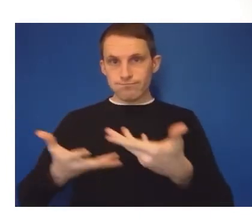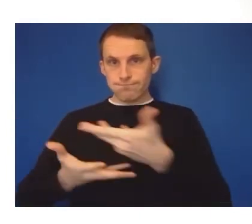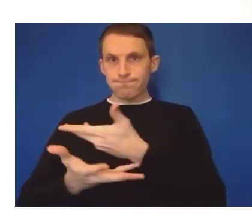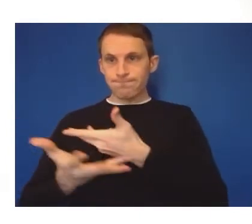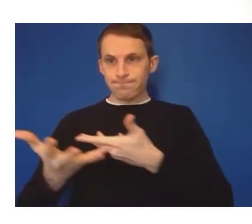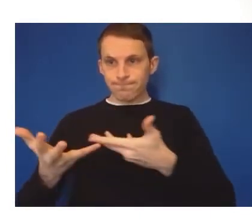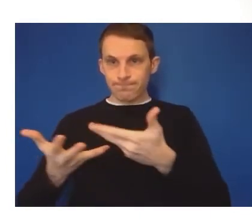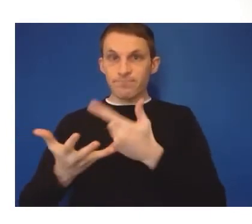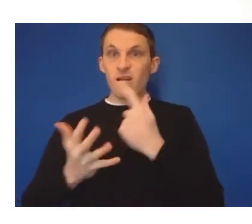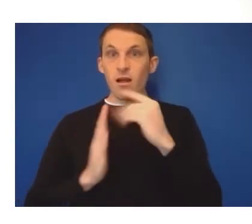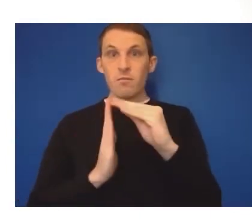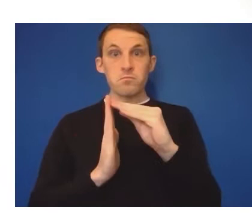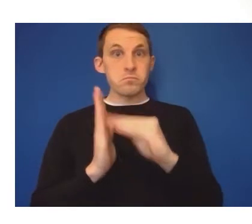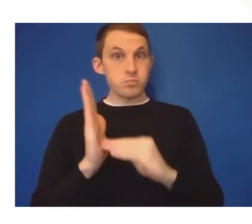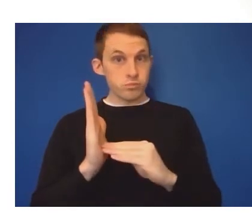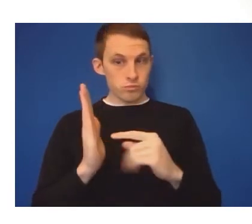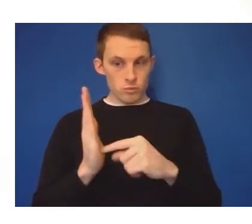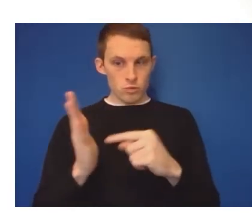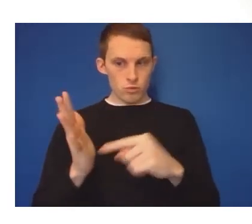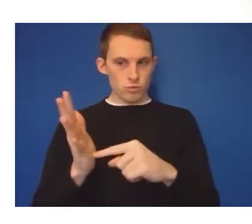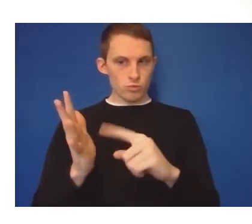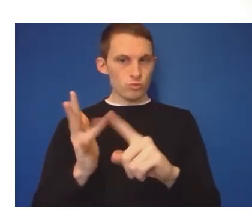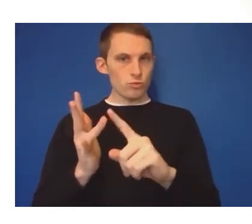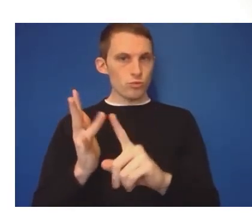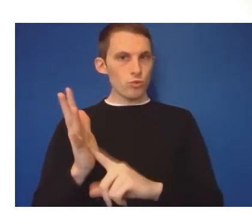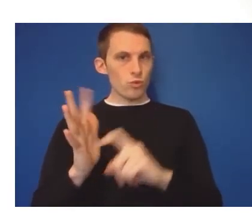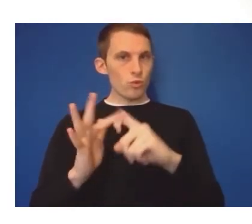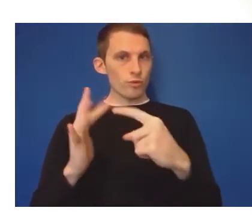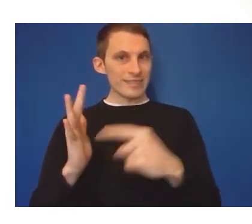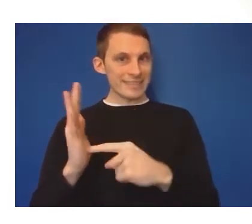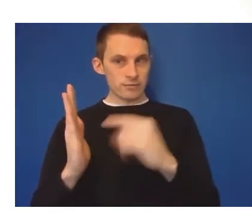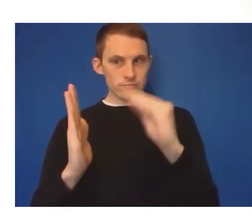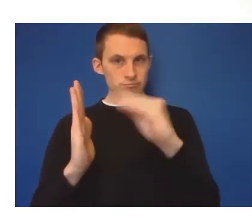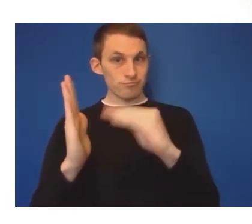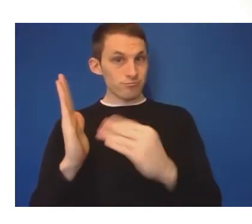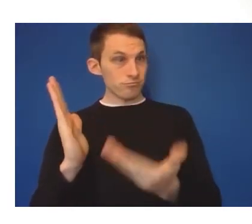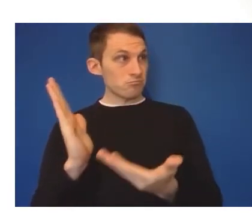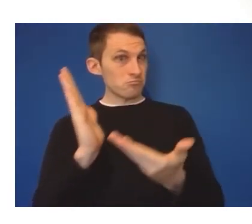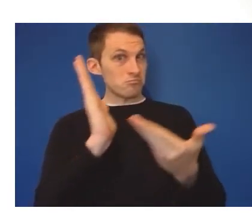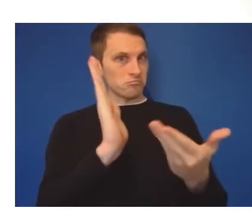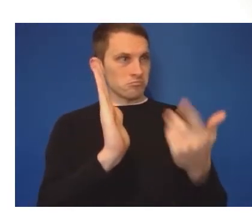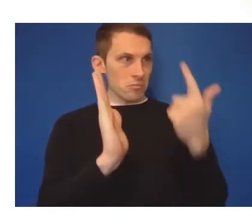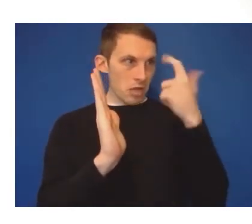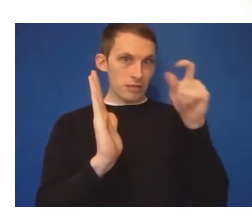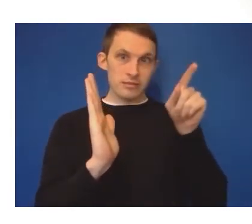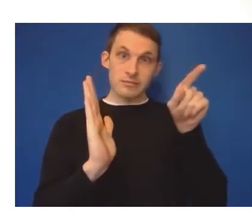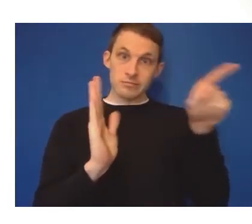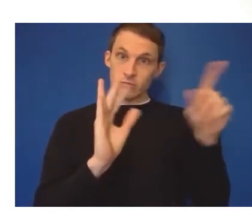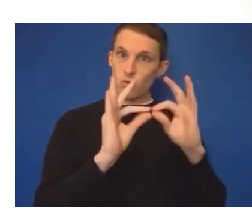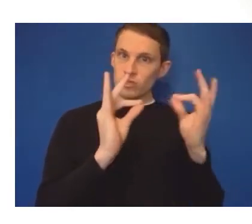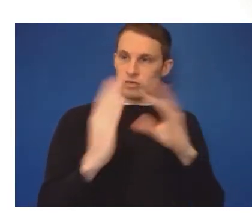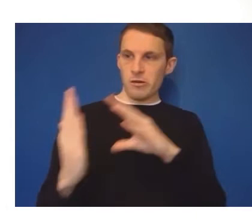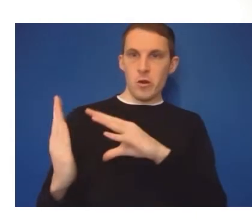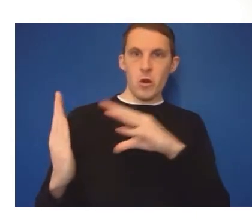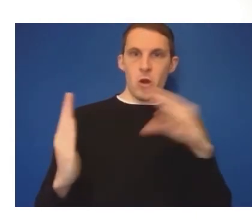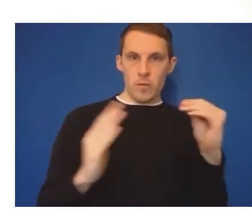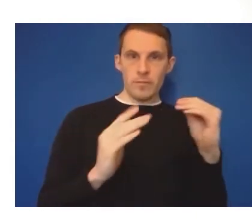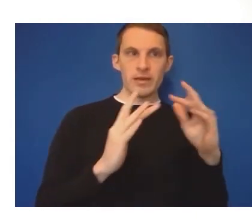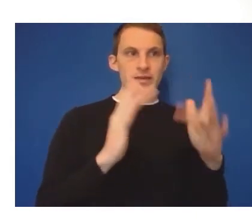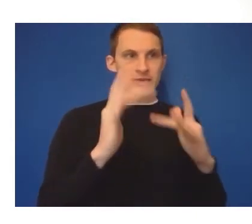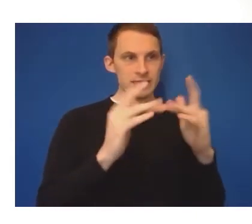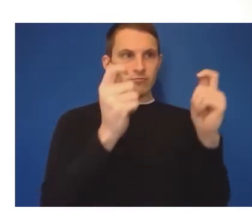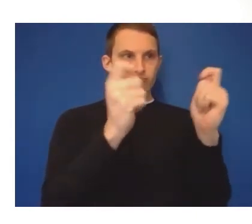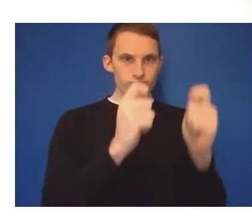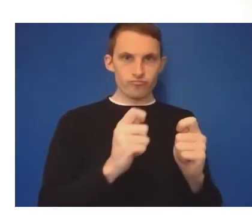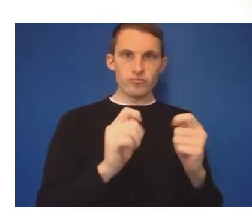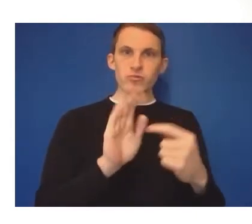help providers to make their websites and the surrounding information more accessible for this consumer group, and to improve the